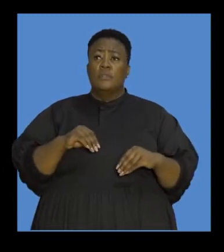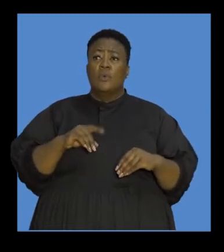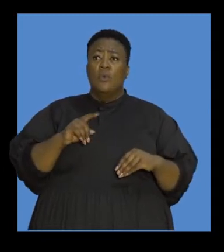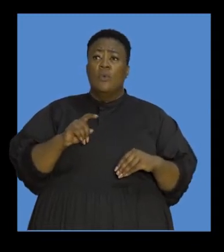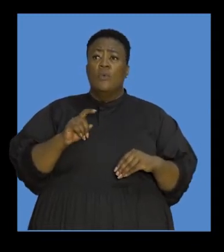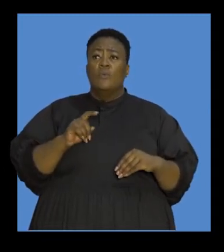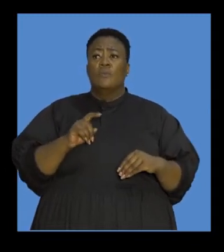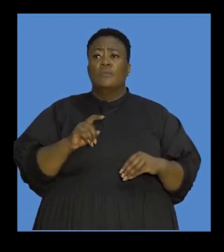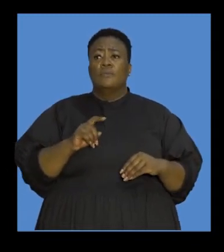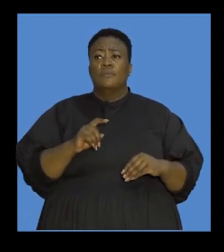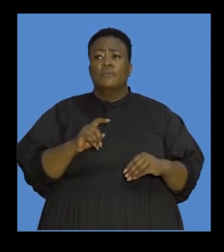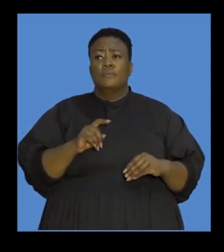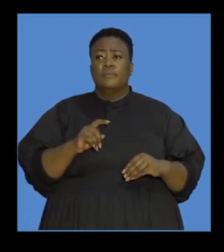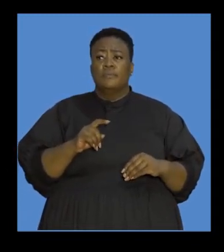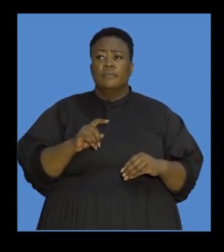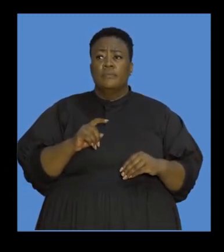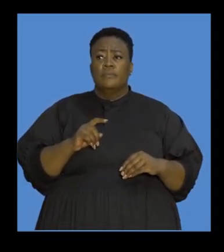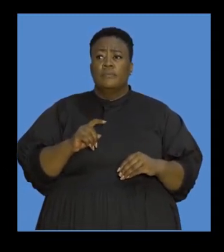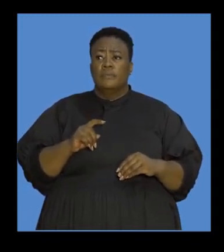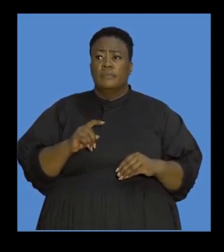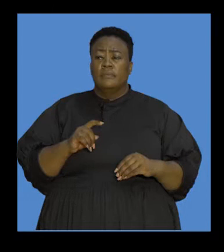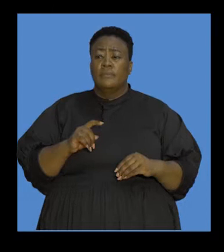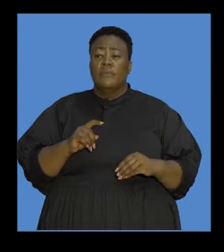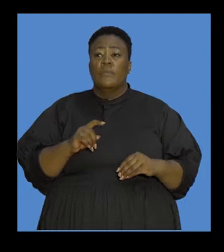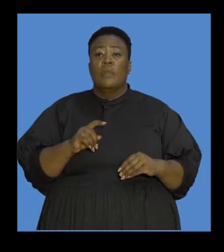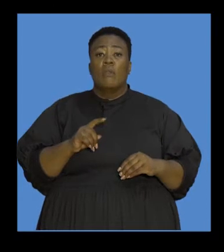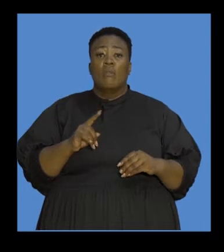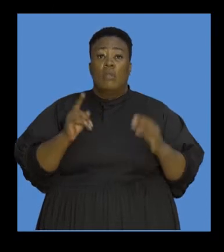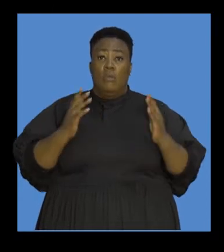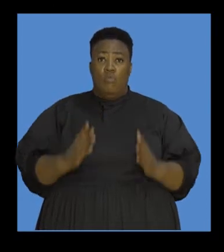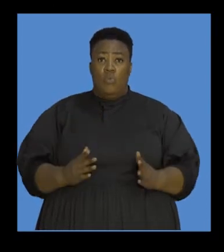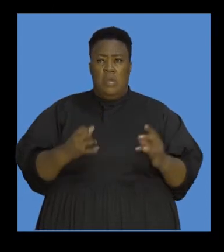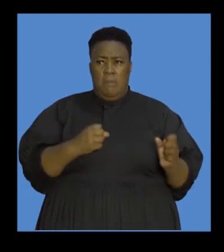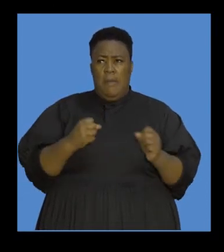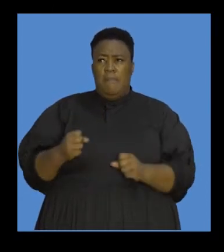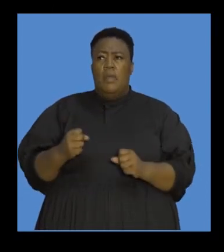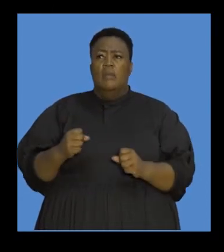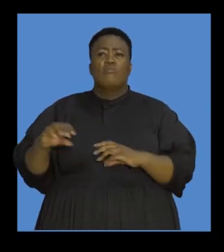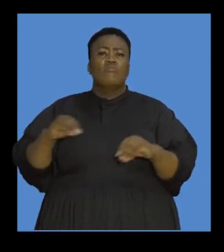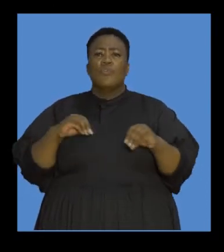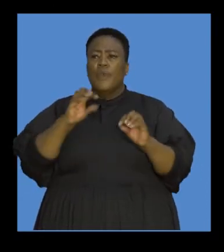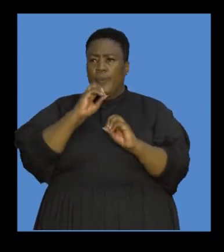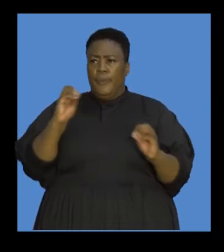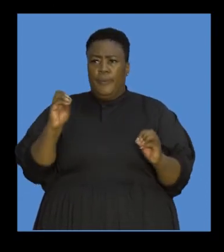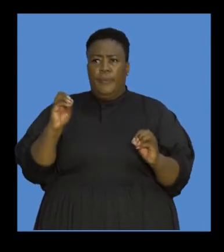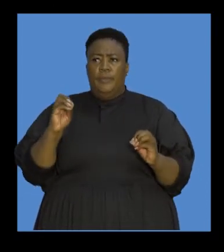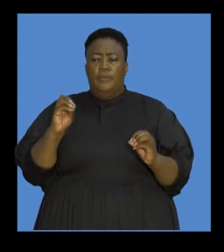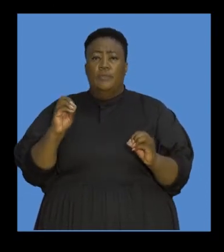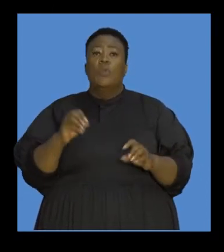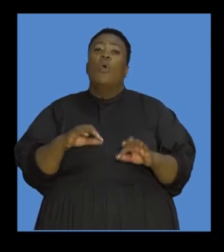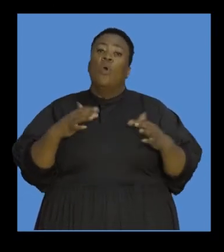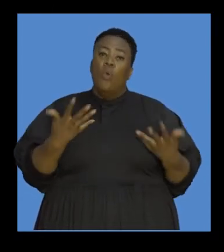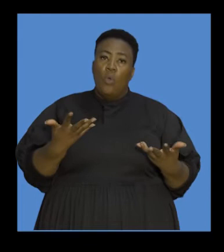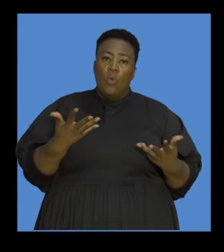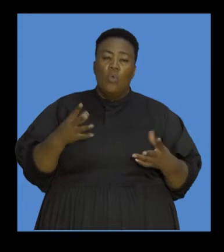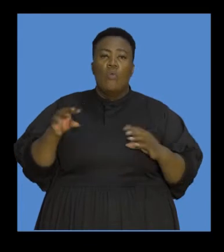So we need to make sure we've got those. In its state of rest, or motion